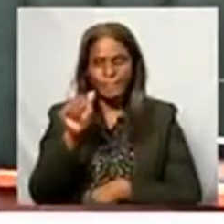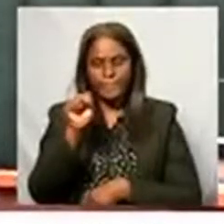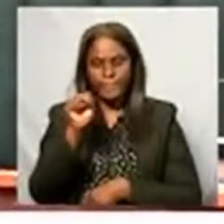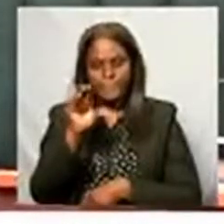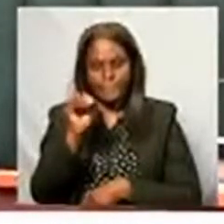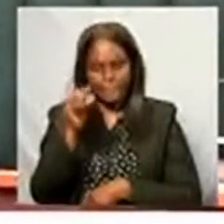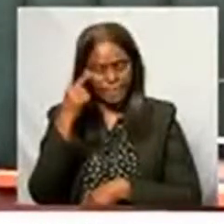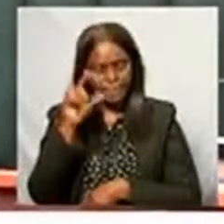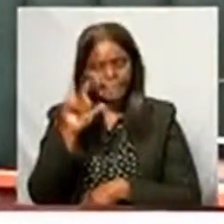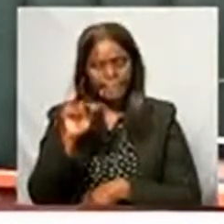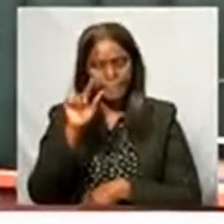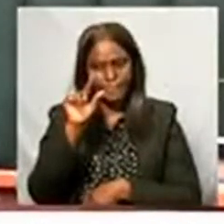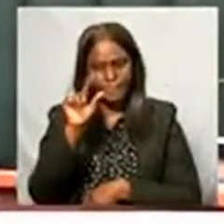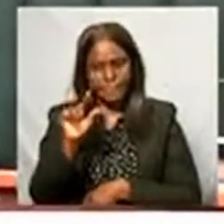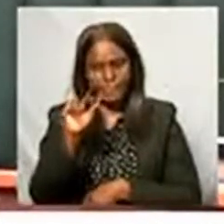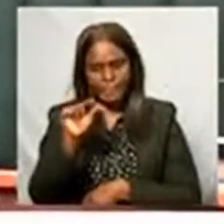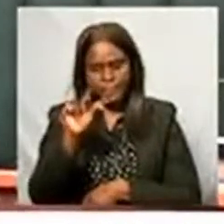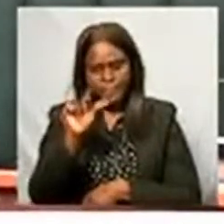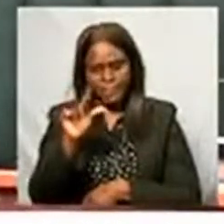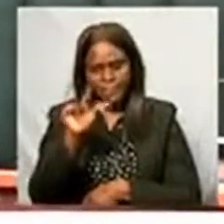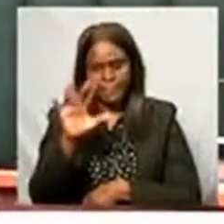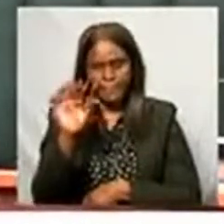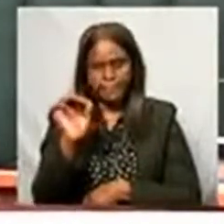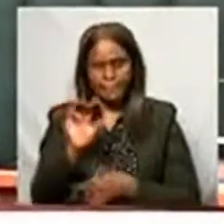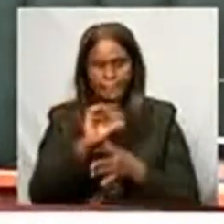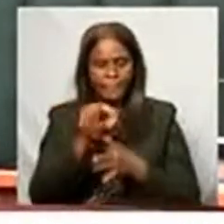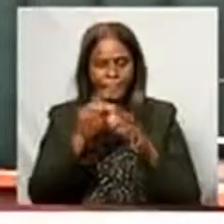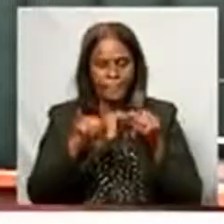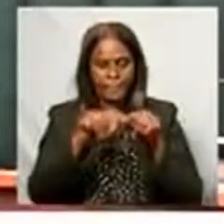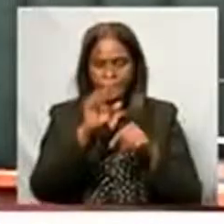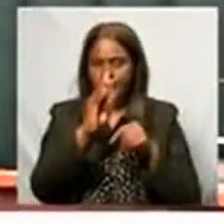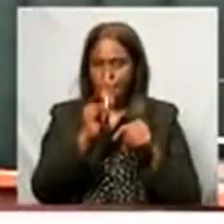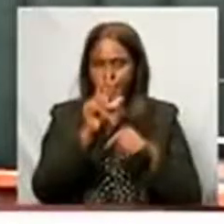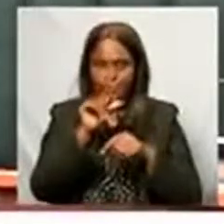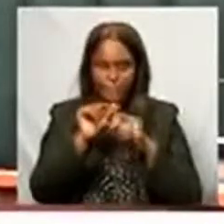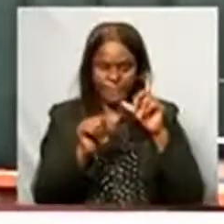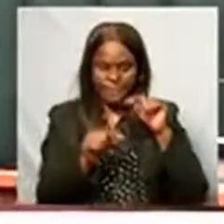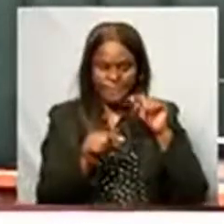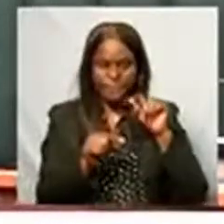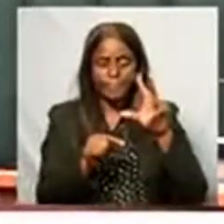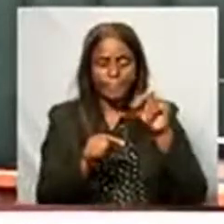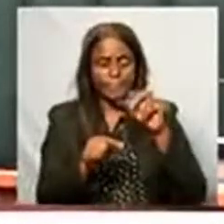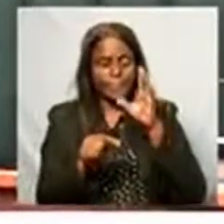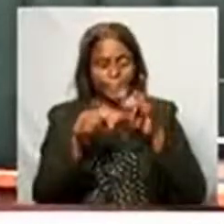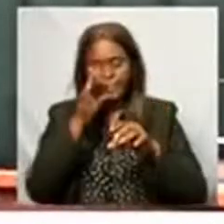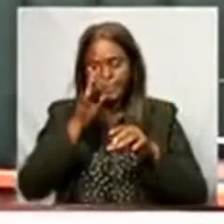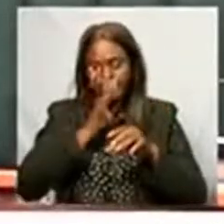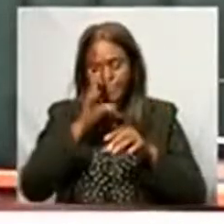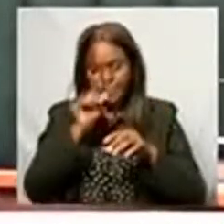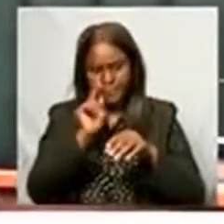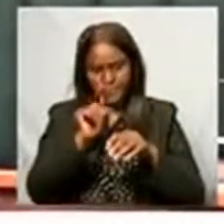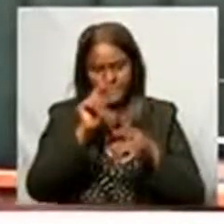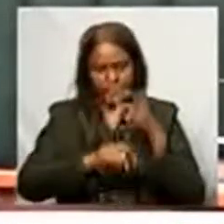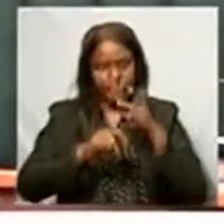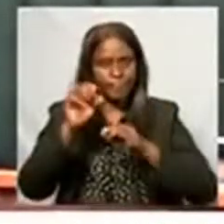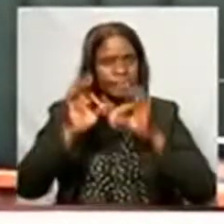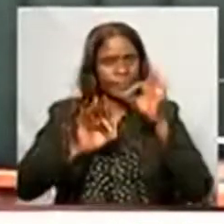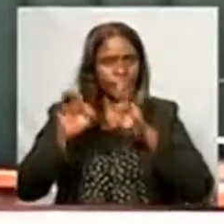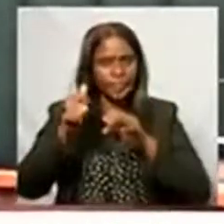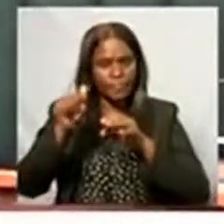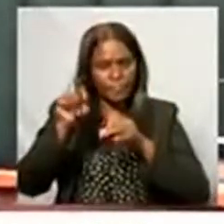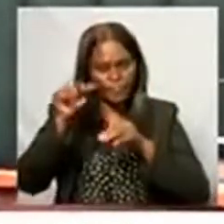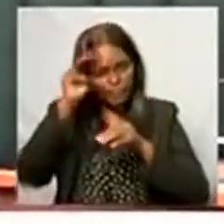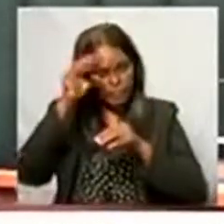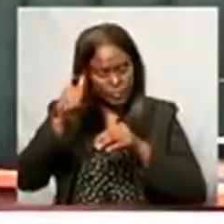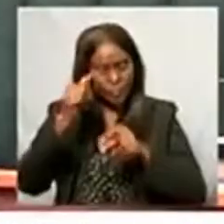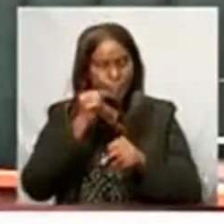of 25% or lower by 2030. Madam Speaker, on tariff adjustments, the ministry is